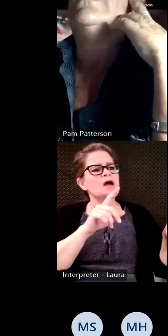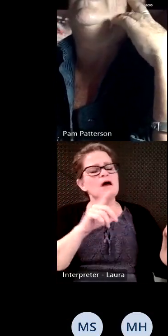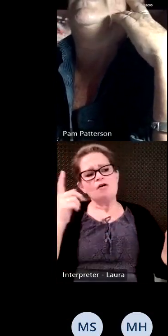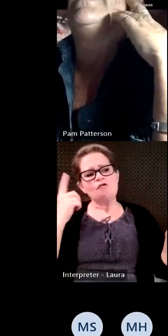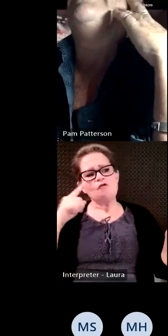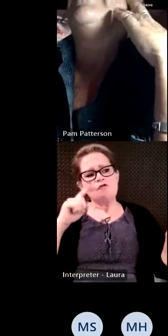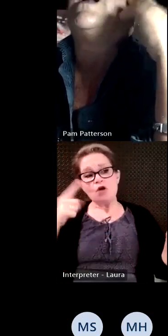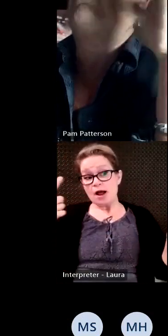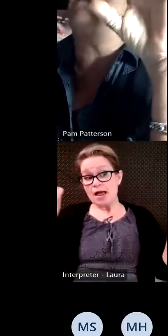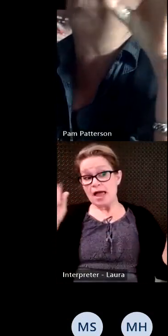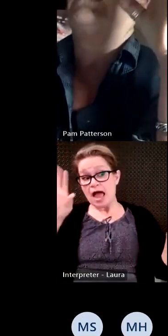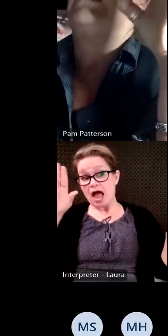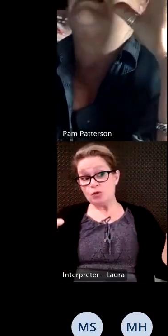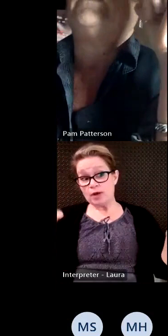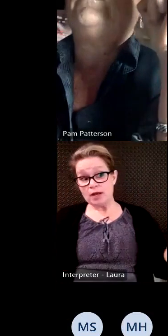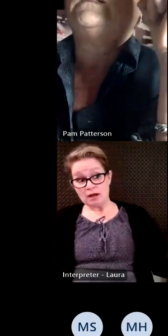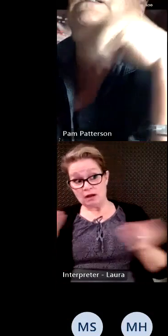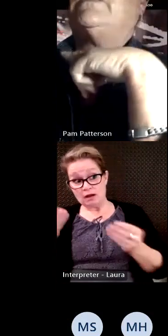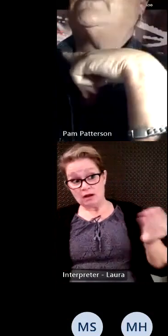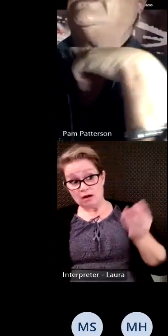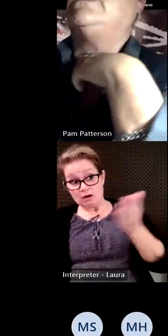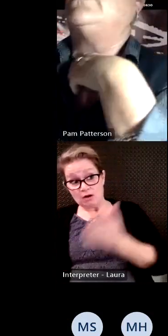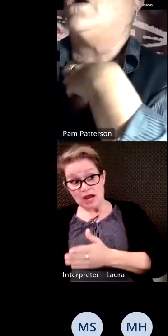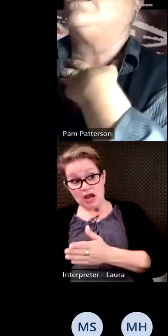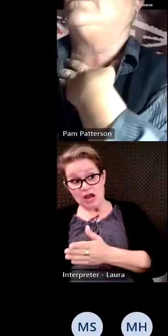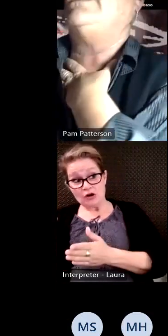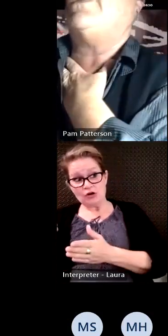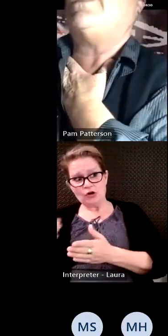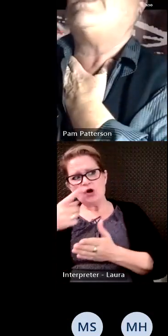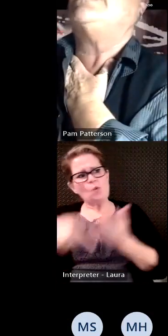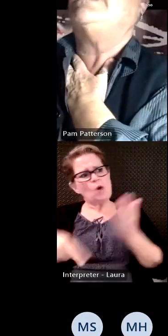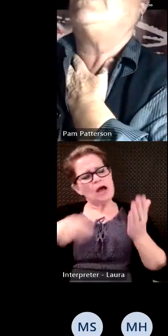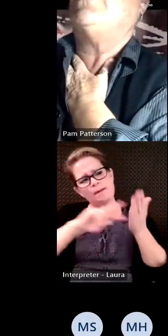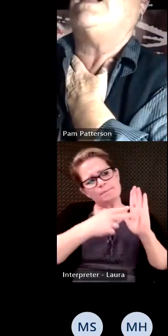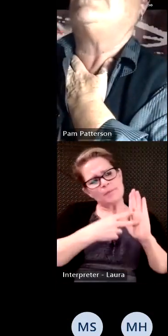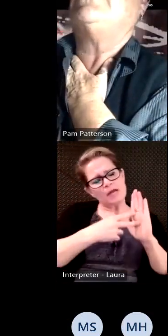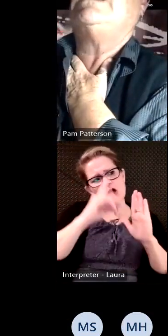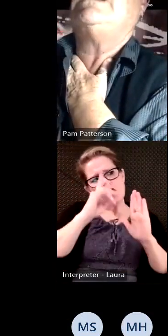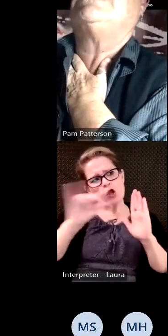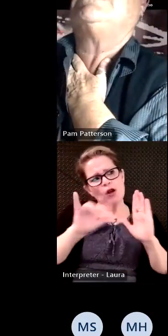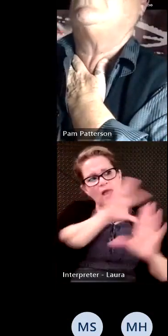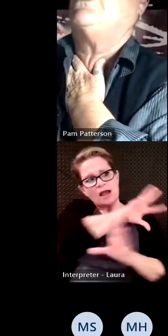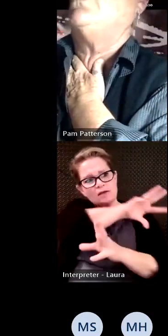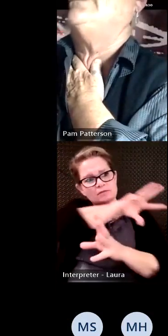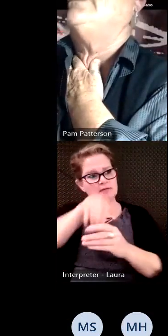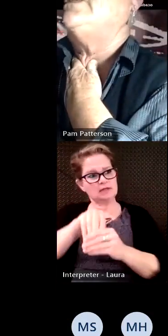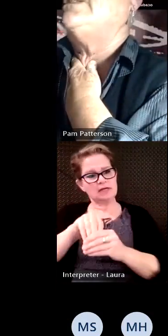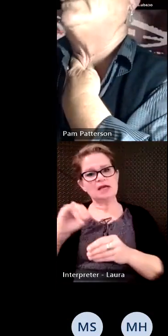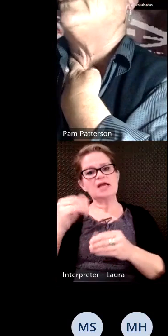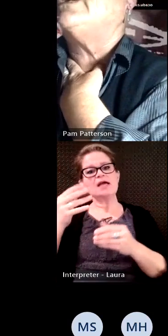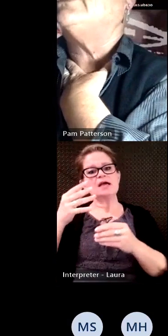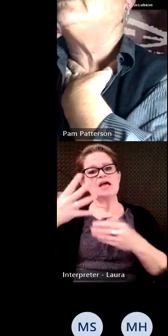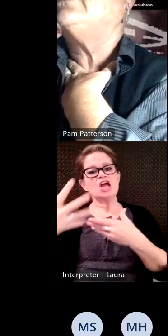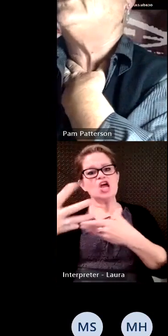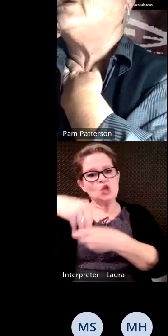So I'm actually in the process of working with Lachlan on a seed grant to really explore what